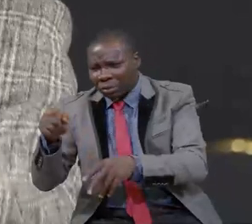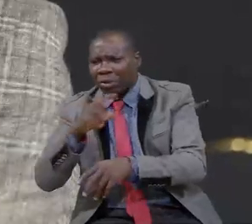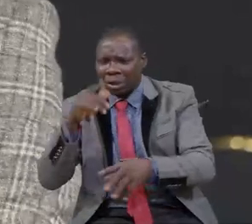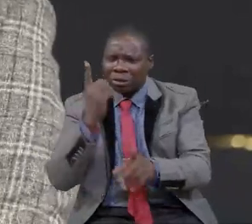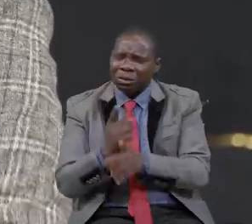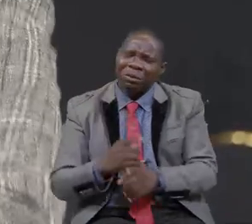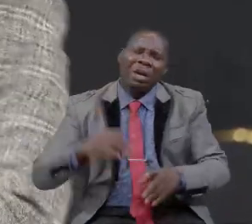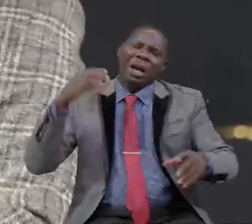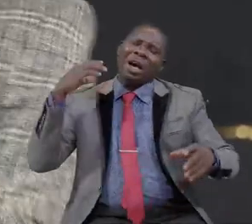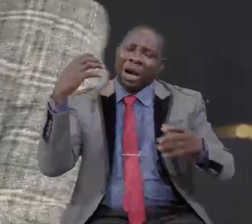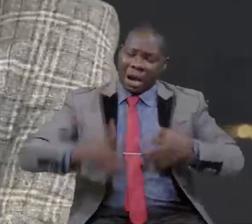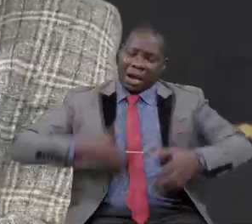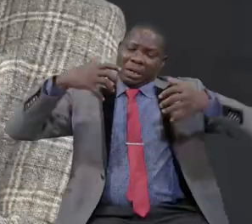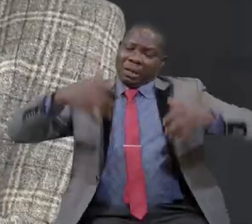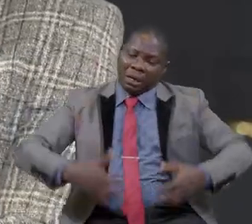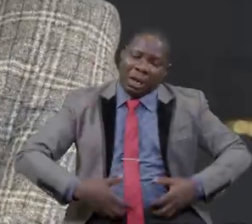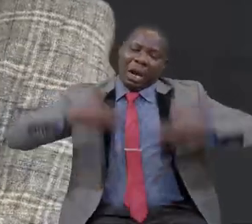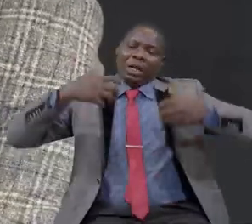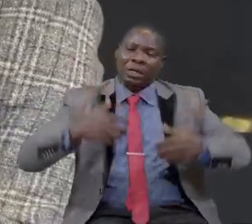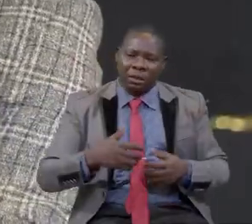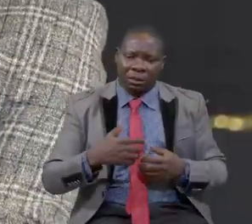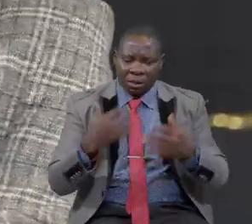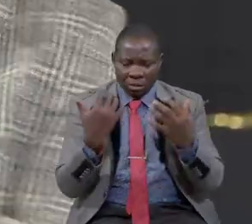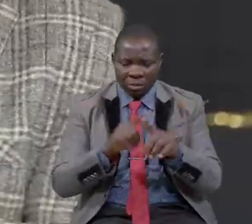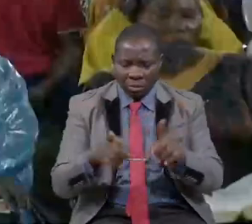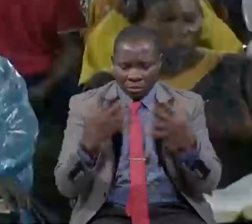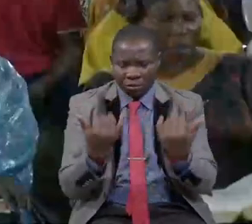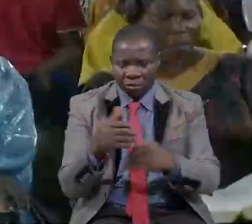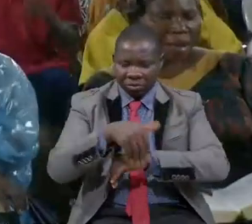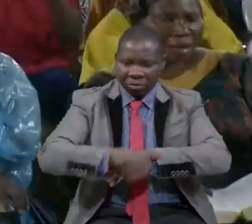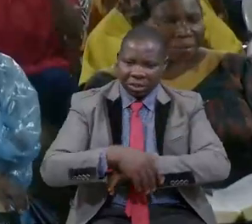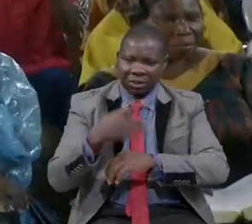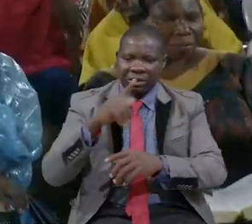And tonight, a transformation will come.